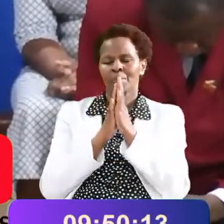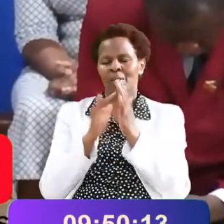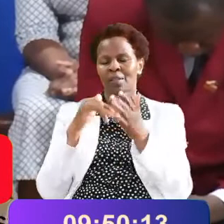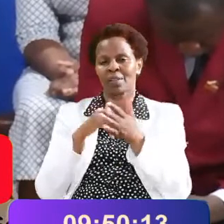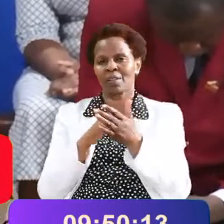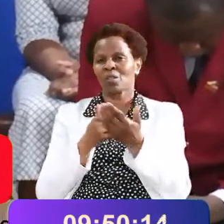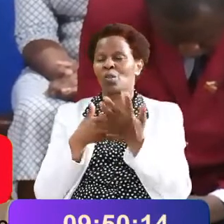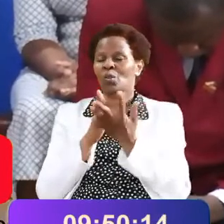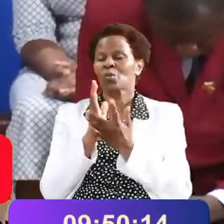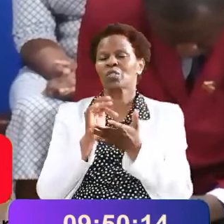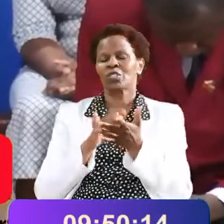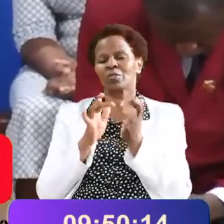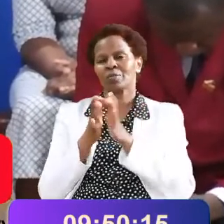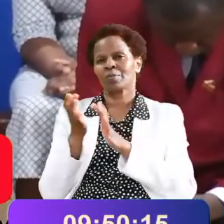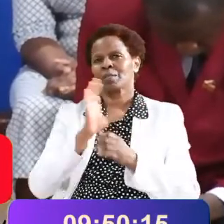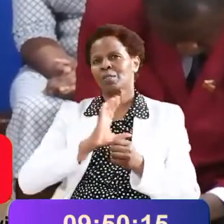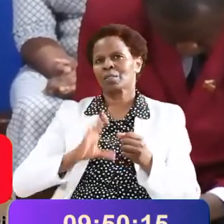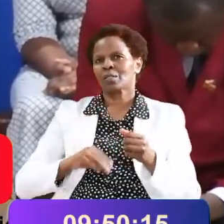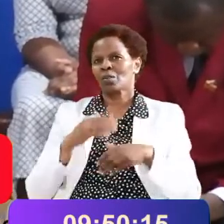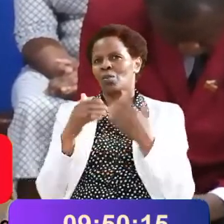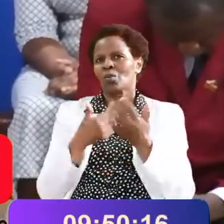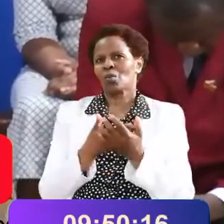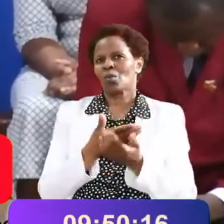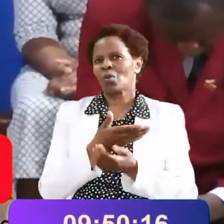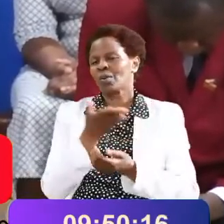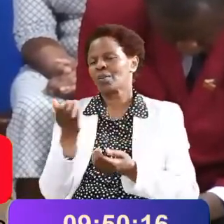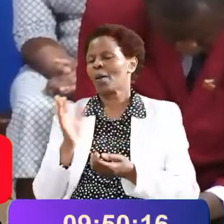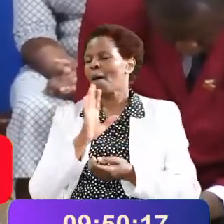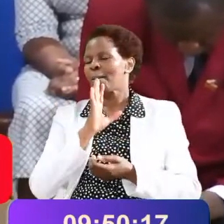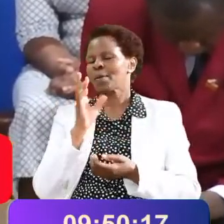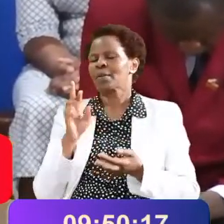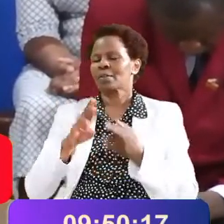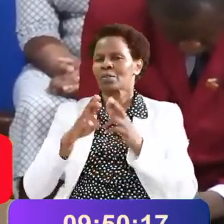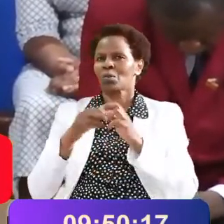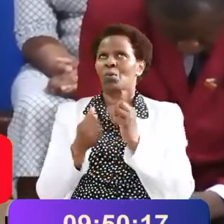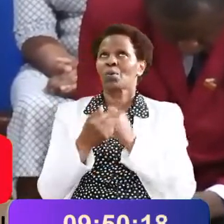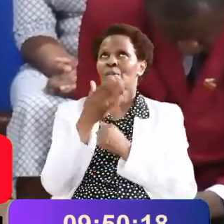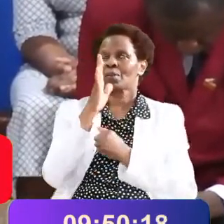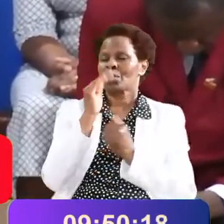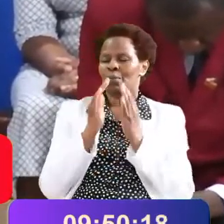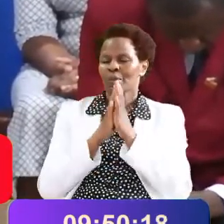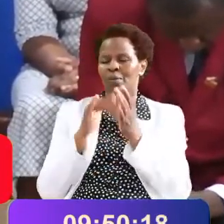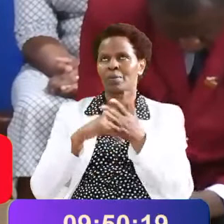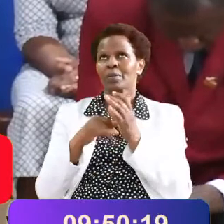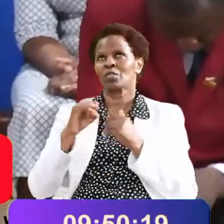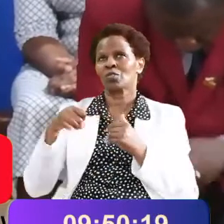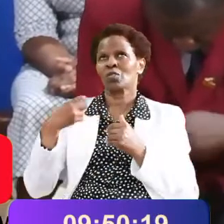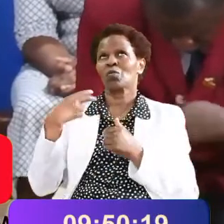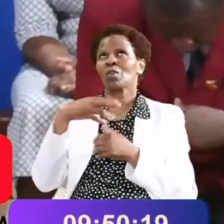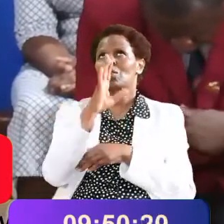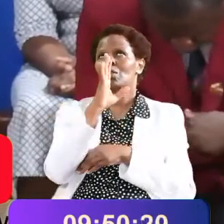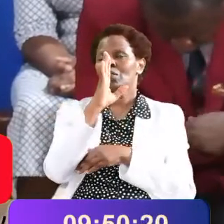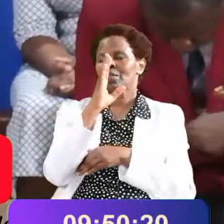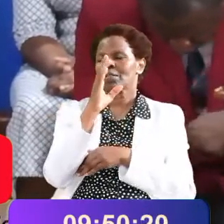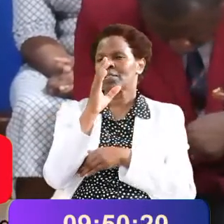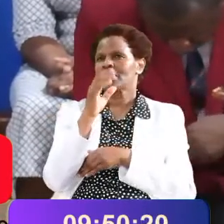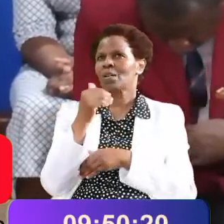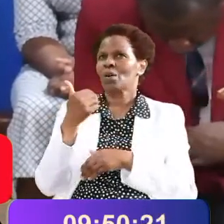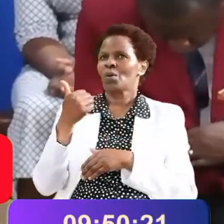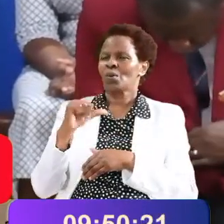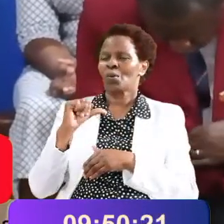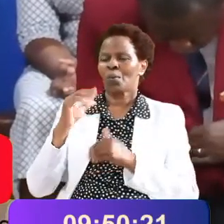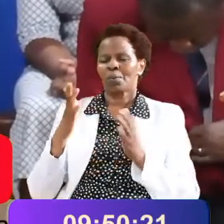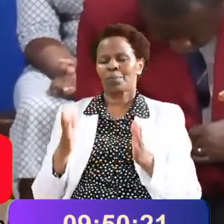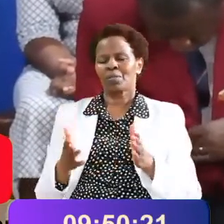through Jesus Christ, that all of us will be reconciled to you. And we pray that, Jehovah God, if there is any one of us, Jehovah God, who needs to